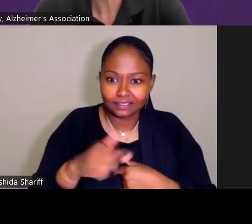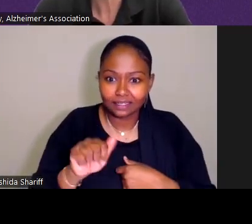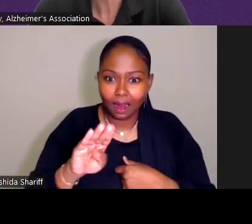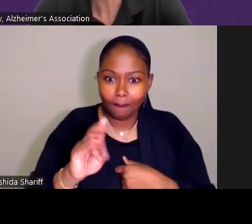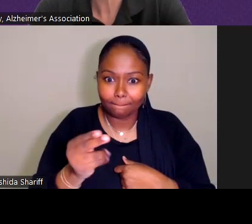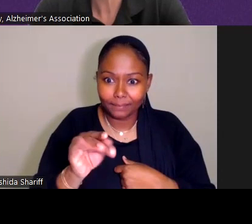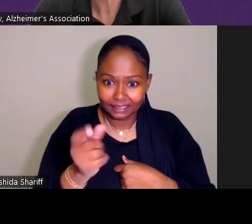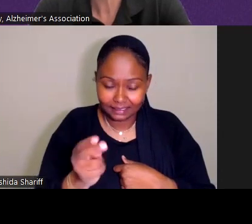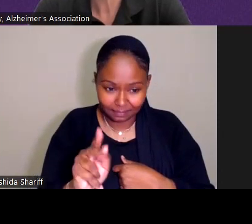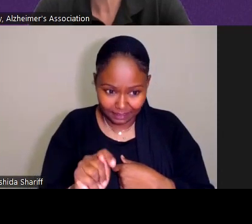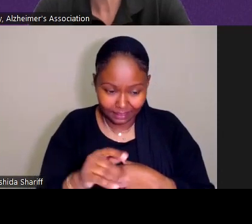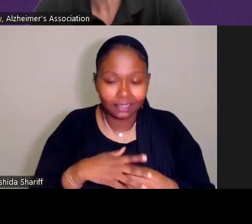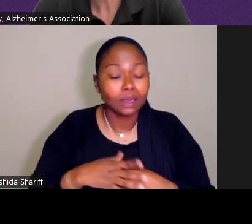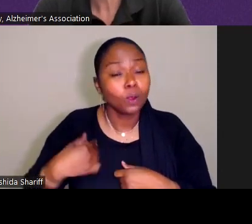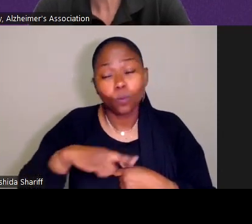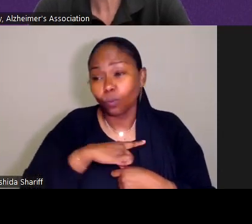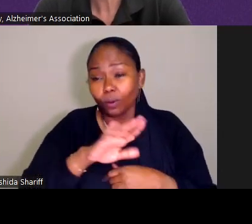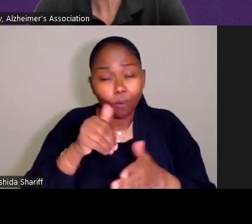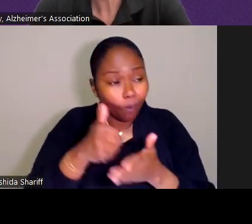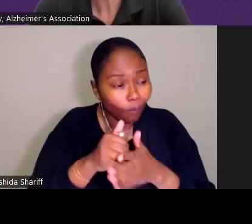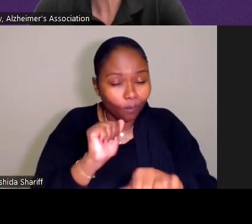Castro. We are all working